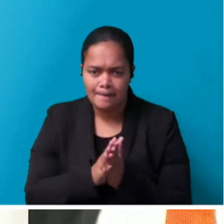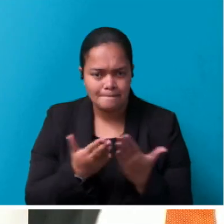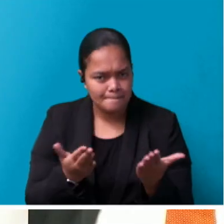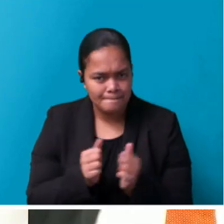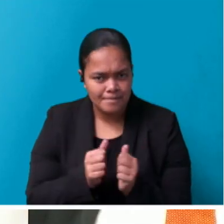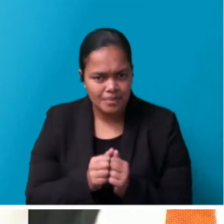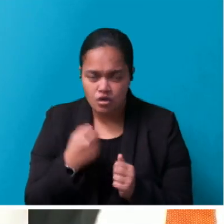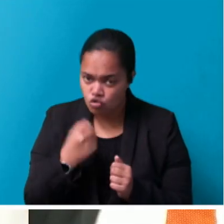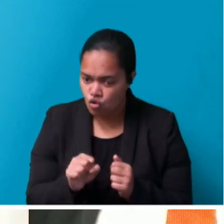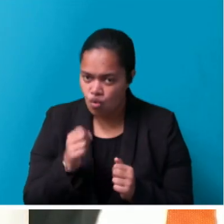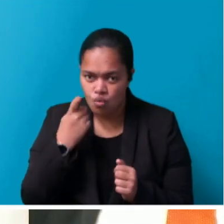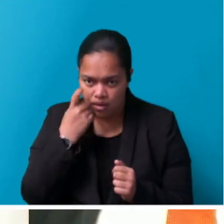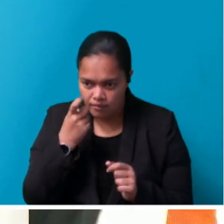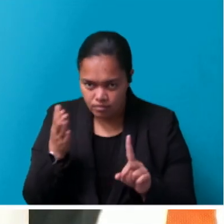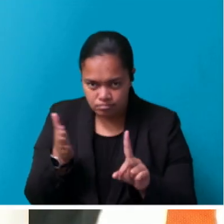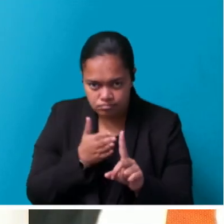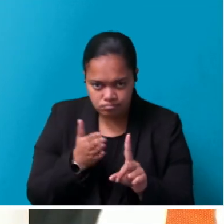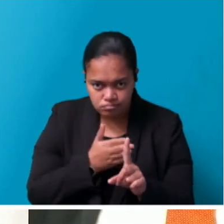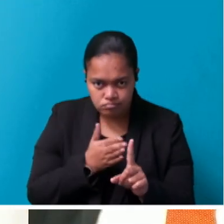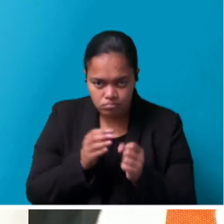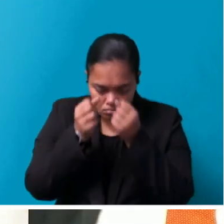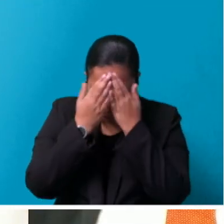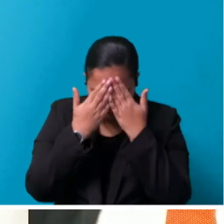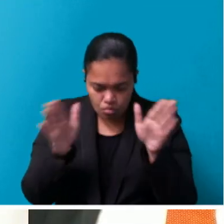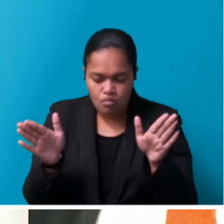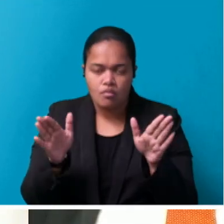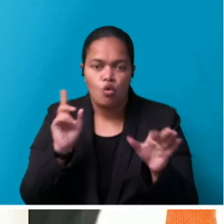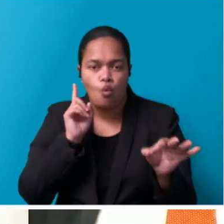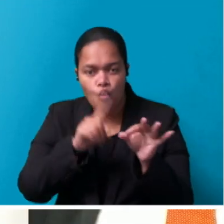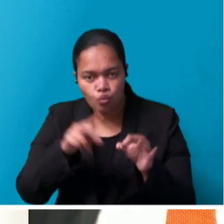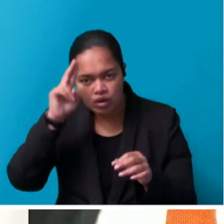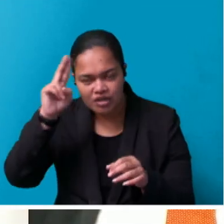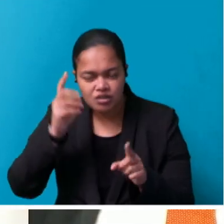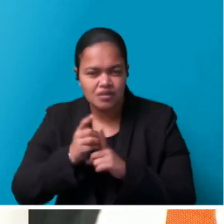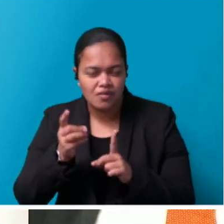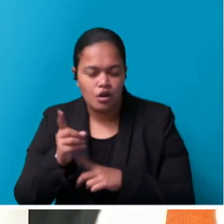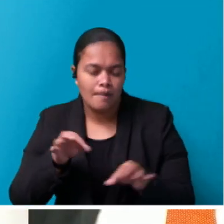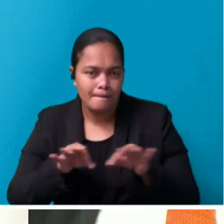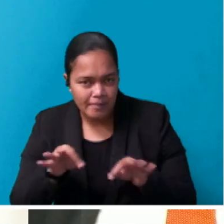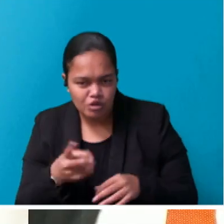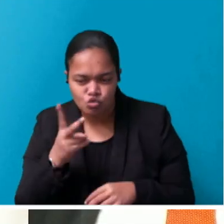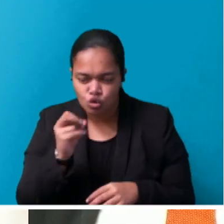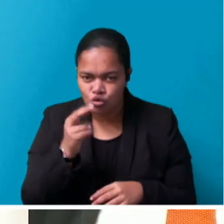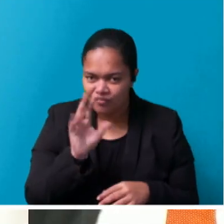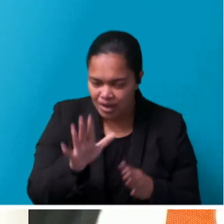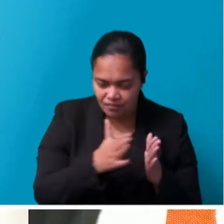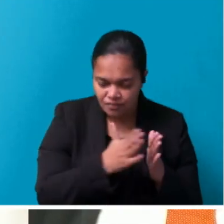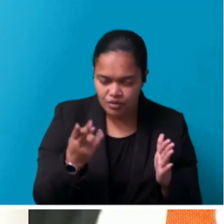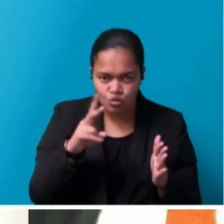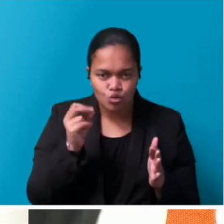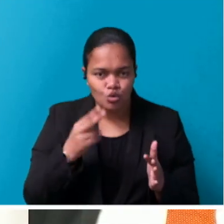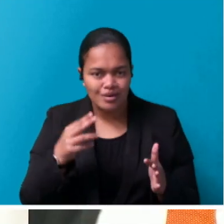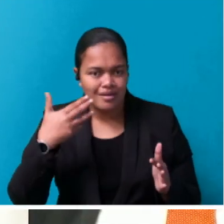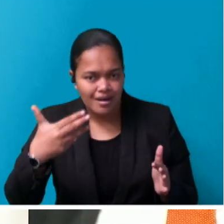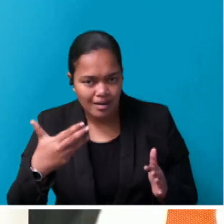carefully aligned with the broader development goals, including the National Development Plan of 2025 to 2029